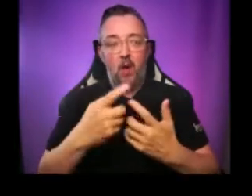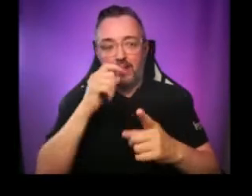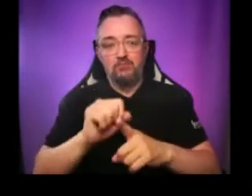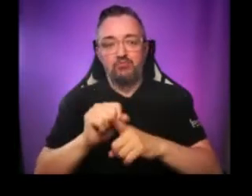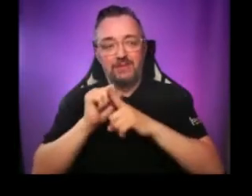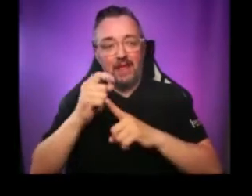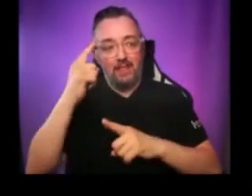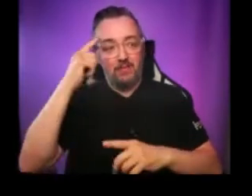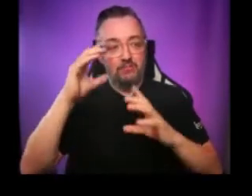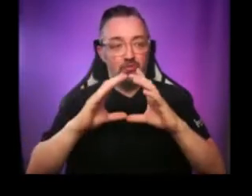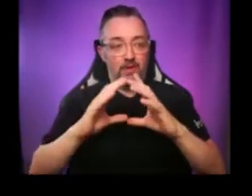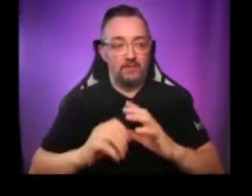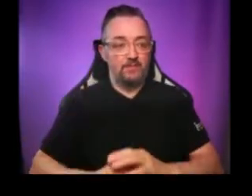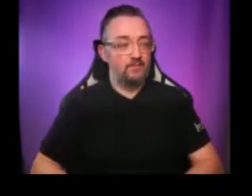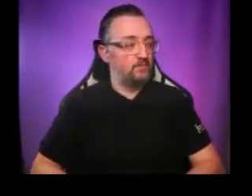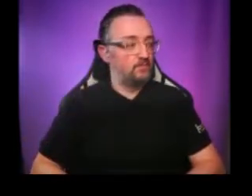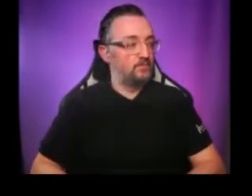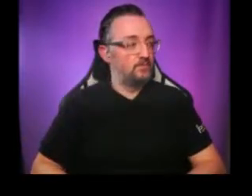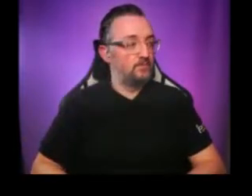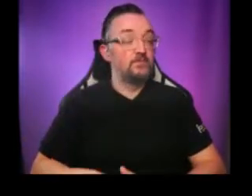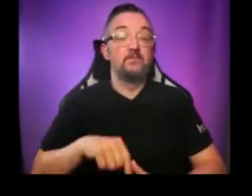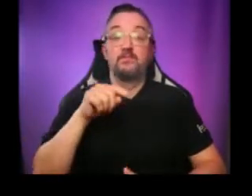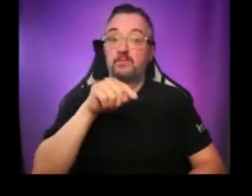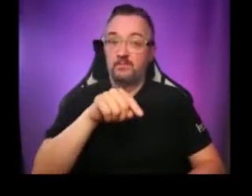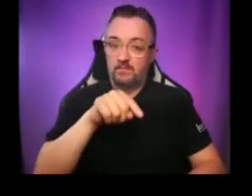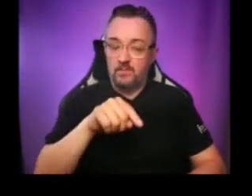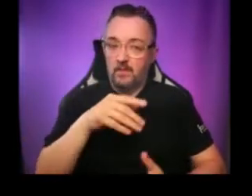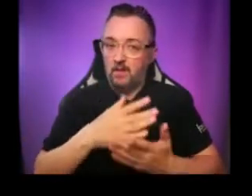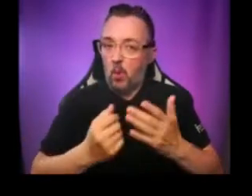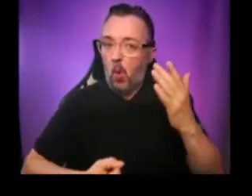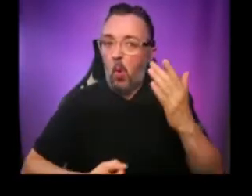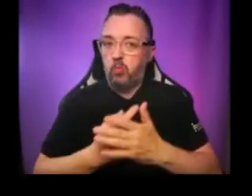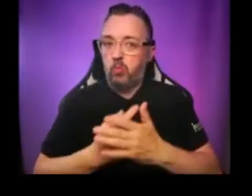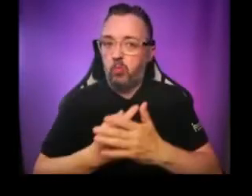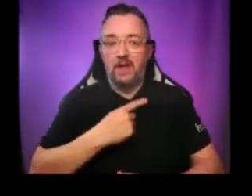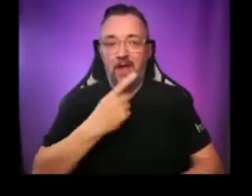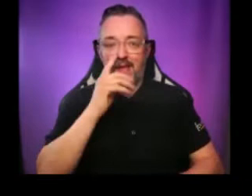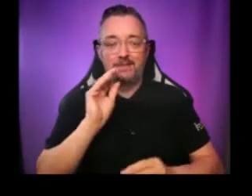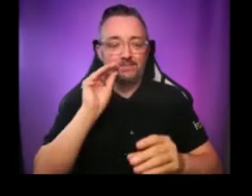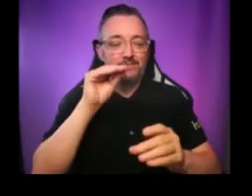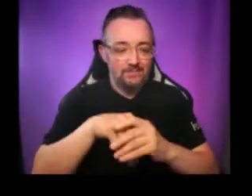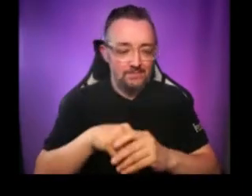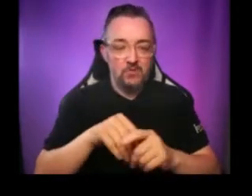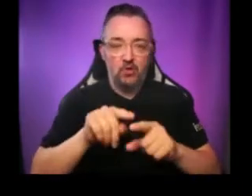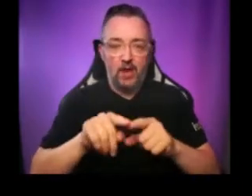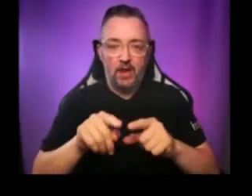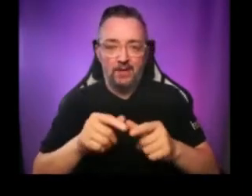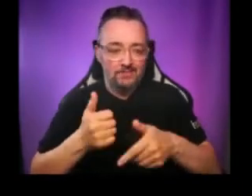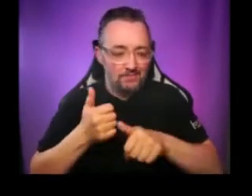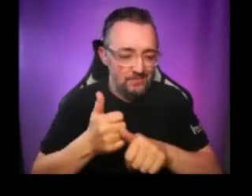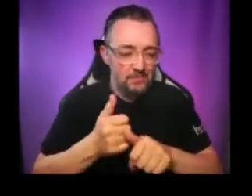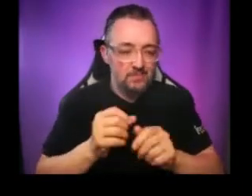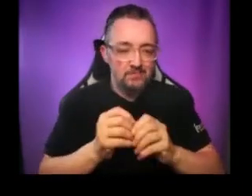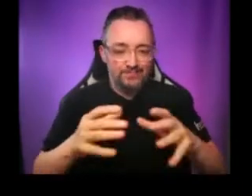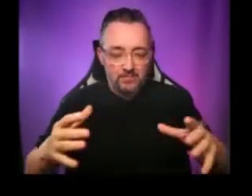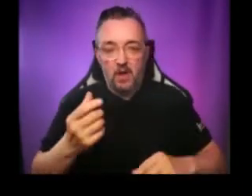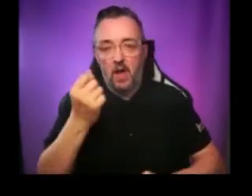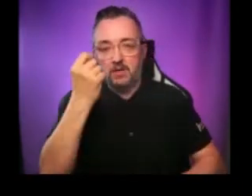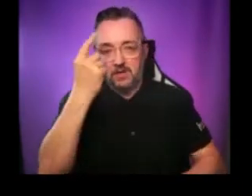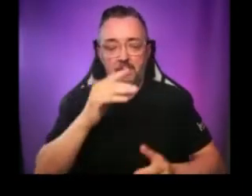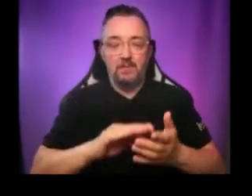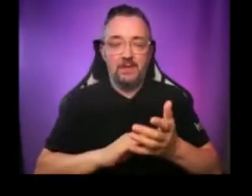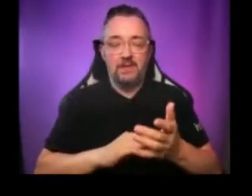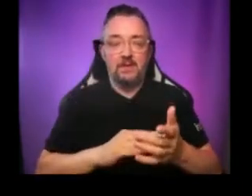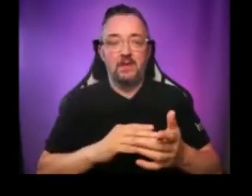brain. This opens an opportunity for us to step in and to increase understanding and to help people to know about